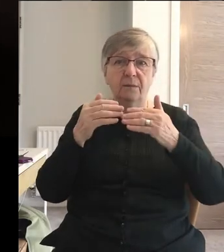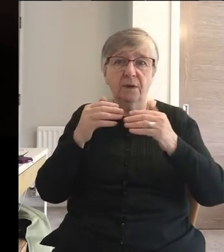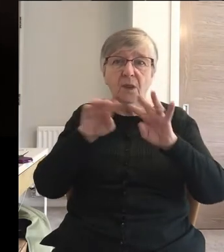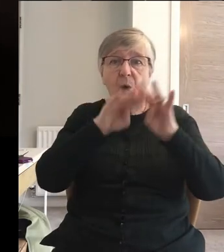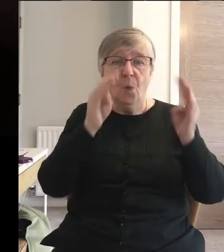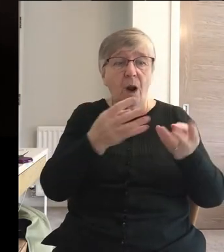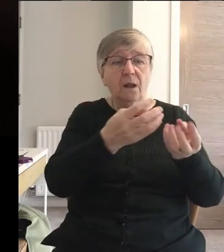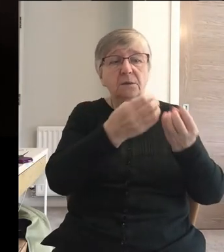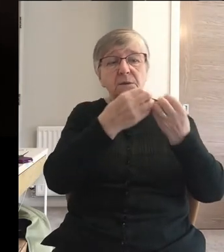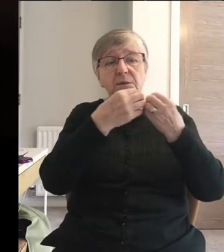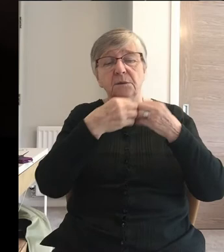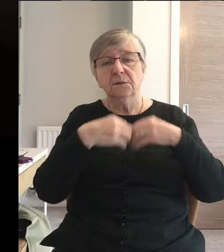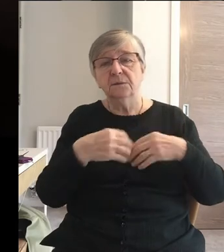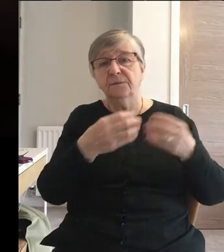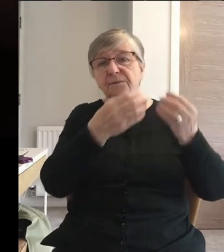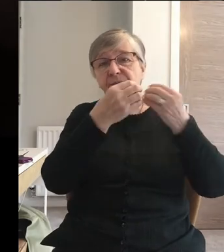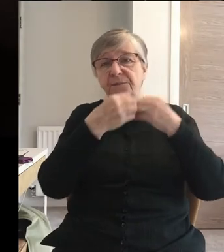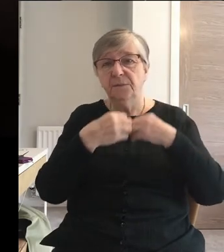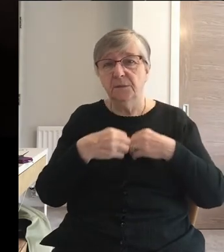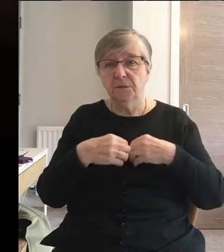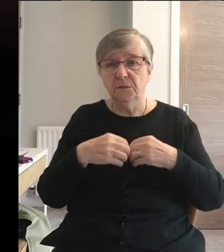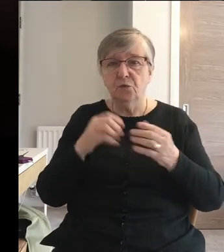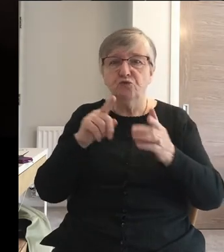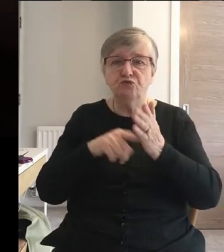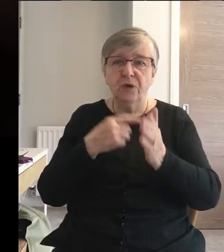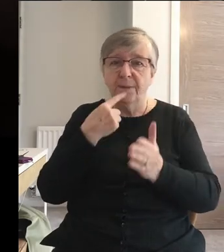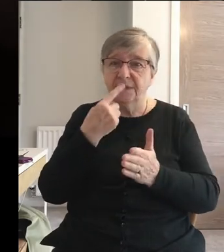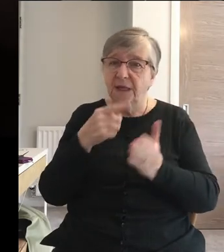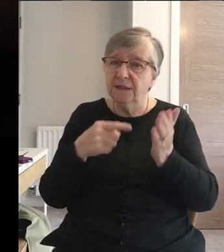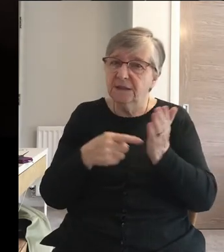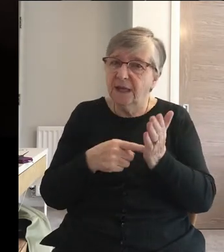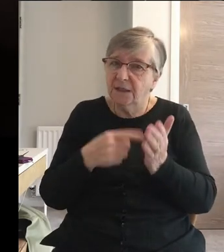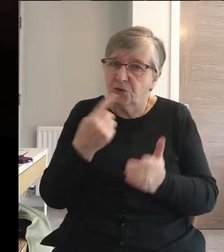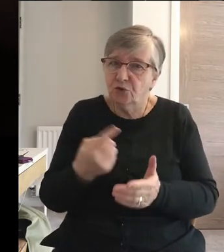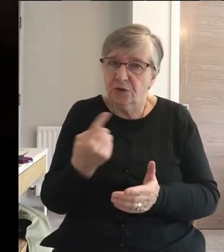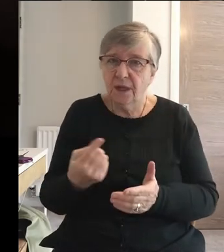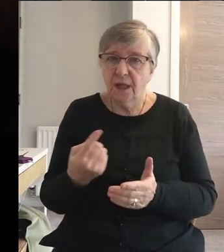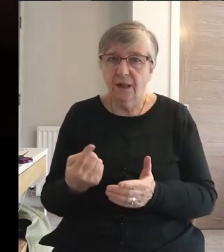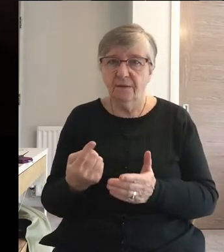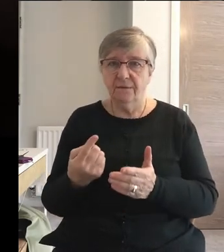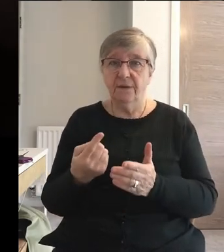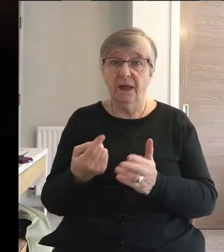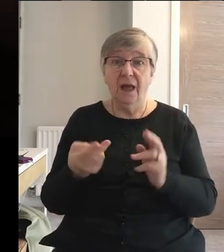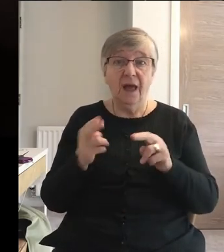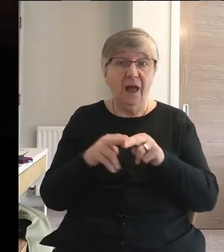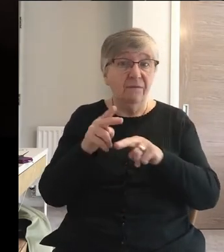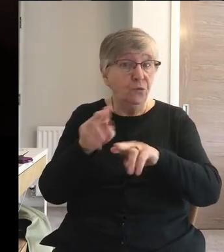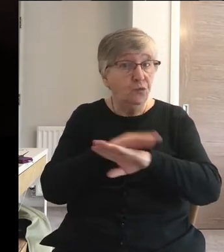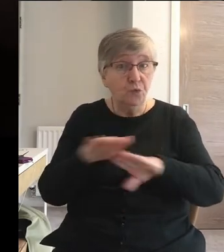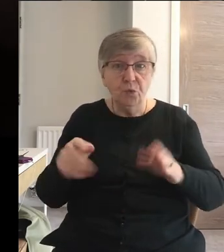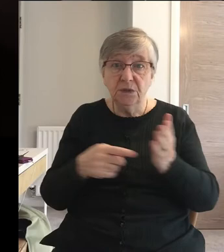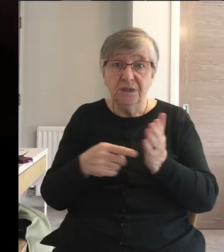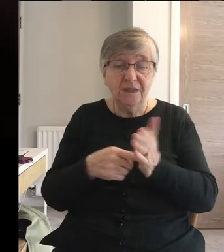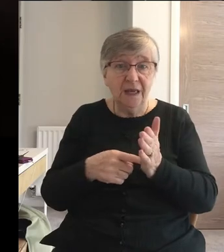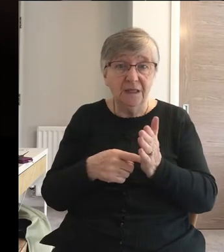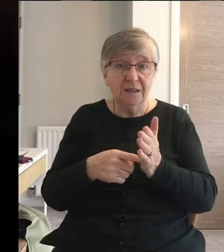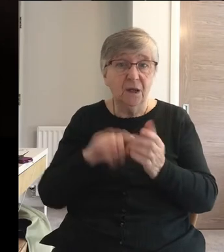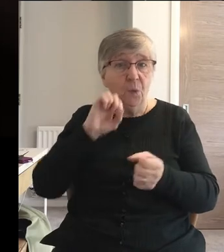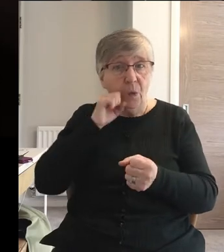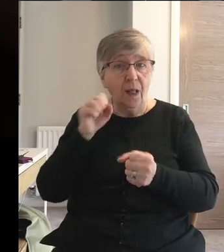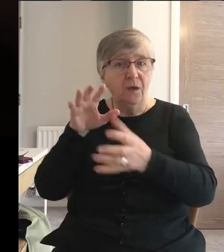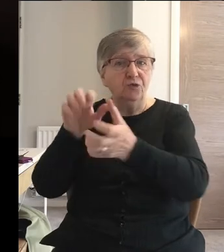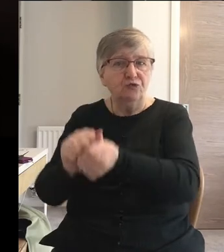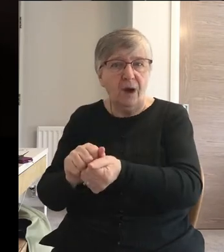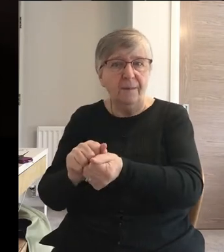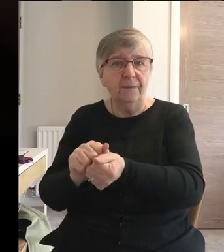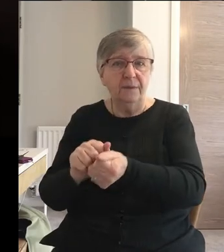into our lives. So test yourself, says James. Because if we don't, we fall just into the very same traps, verses